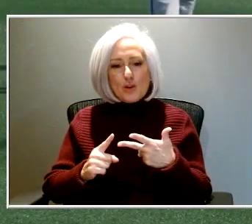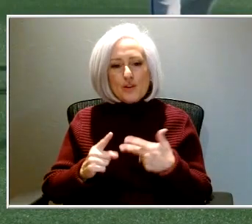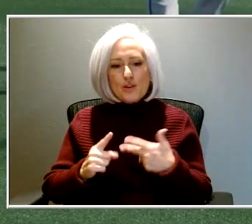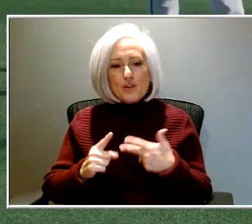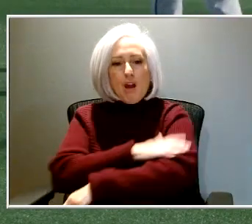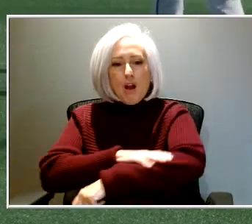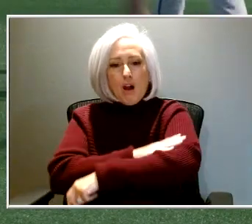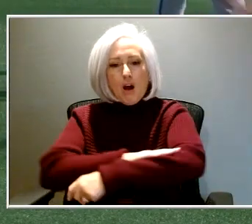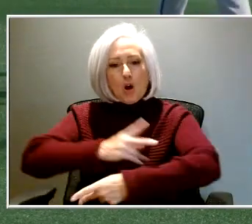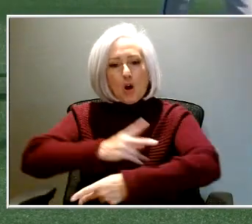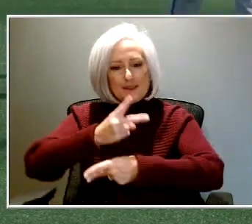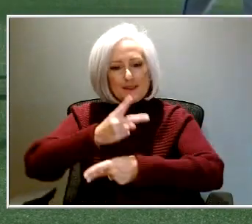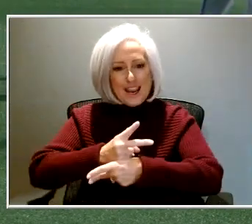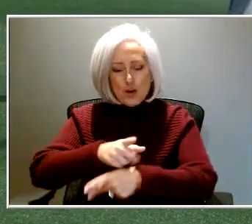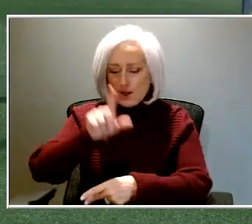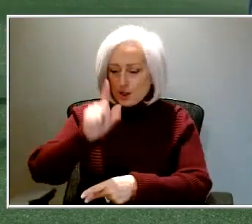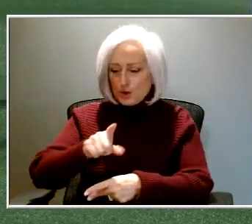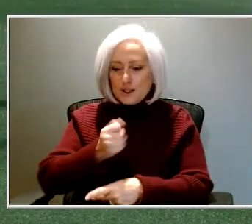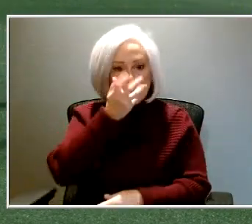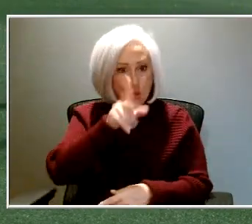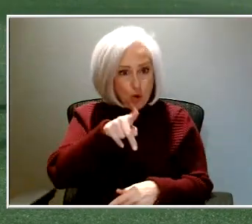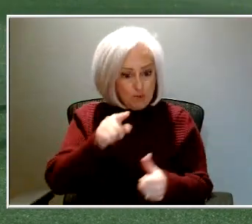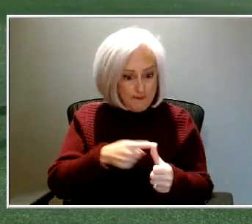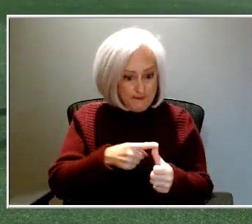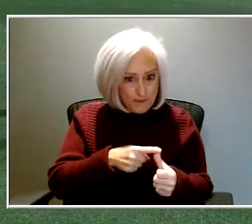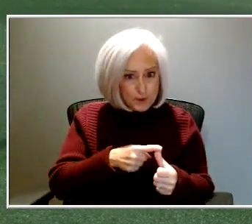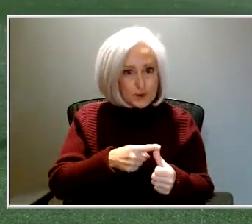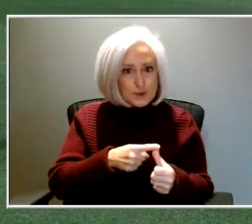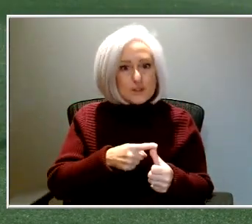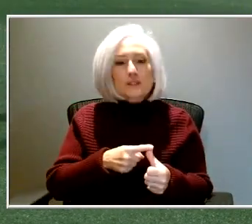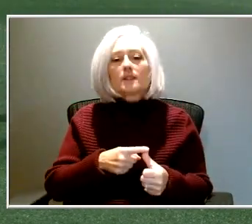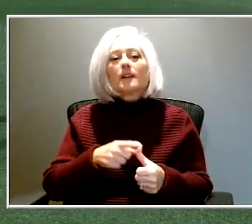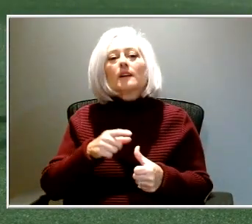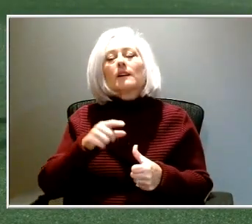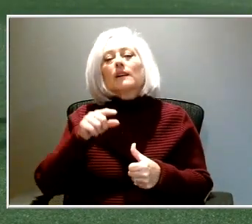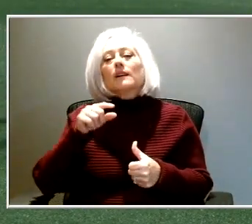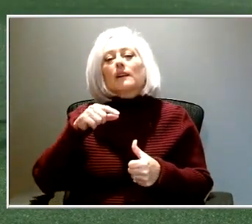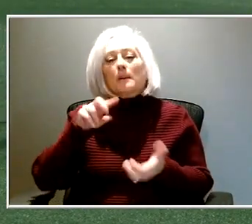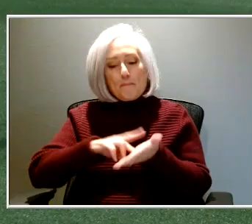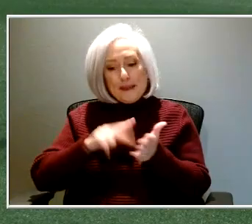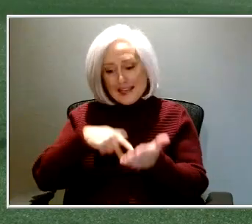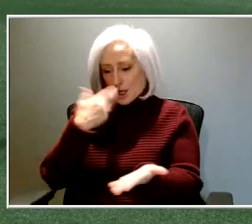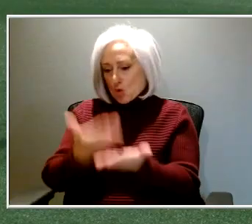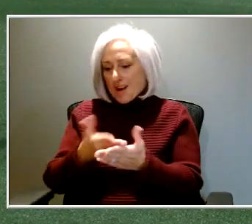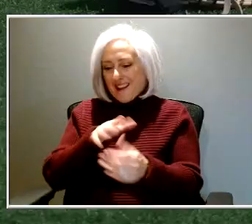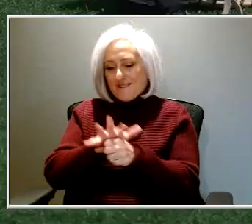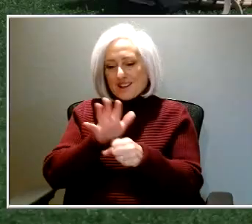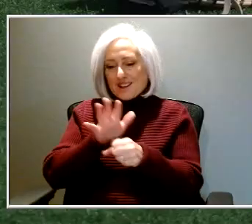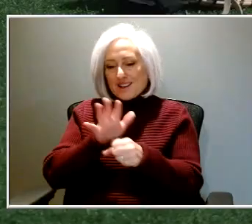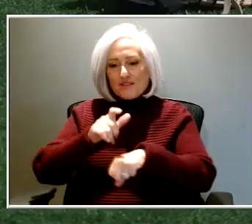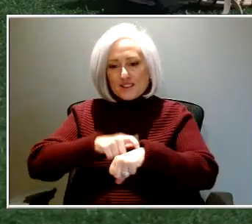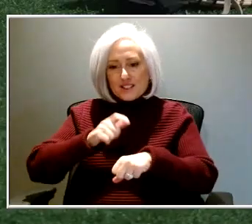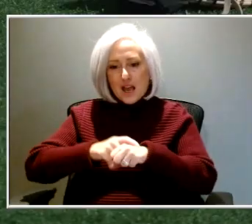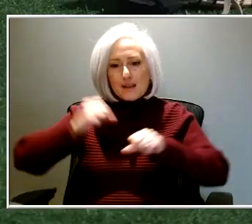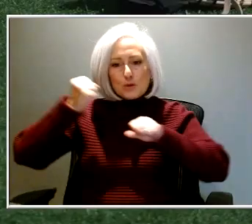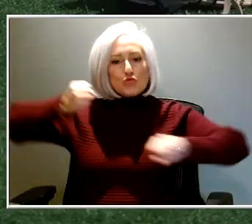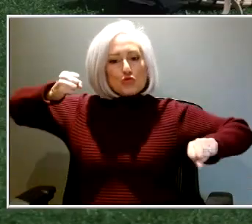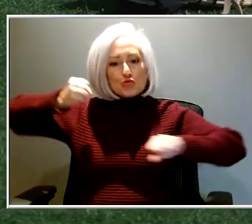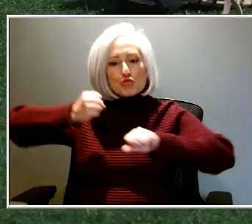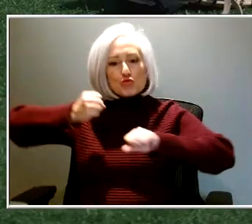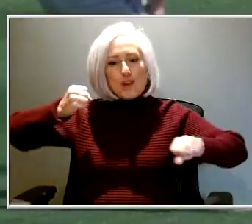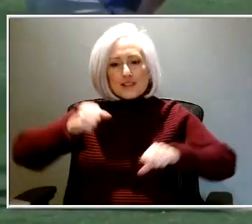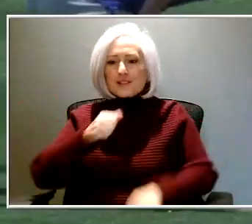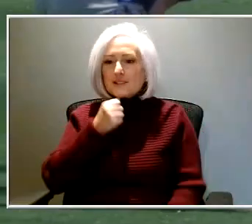You need to properly warm up, meaning get there in plenty of time to be able to get your stretches in. It's not 1 stretch,